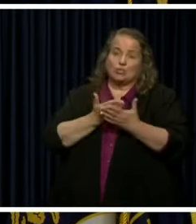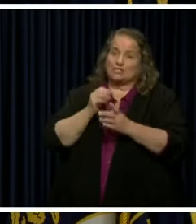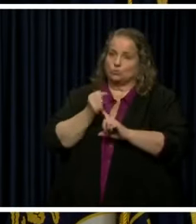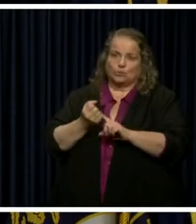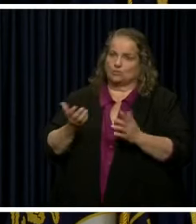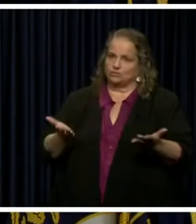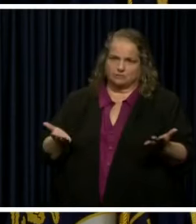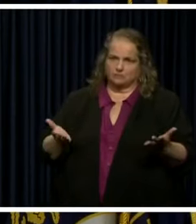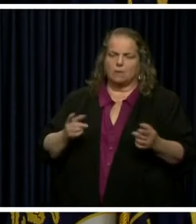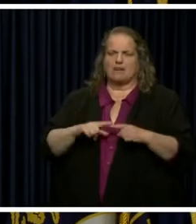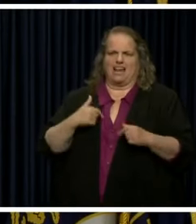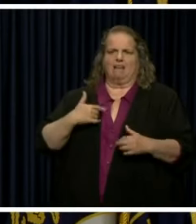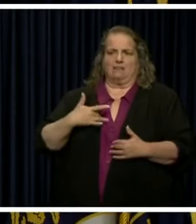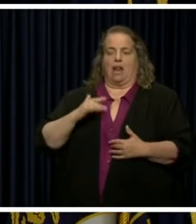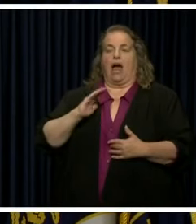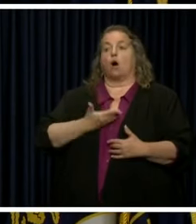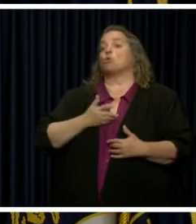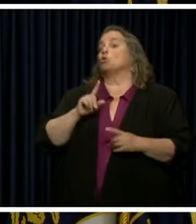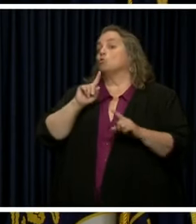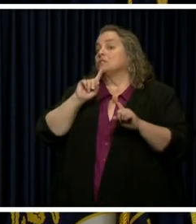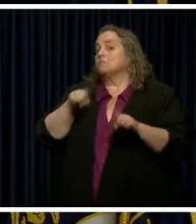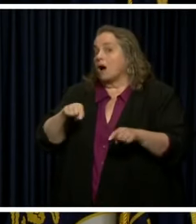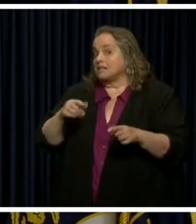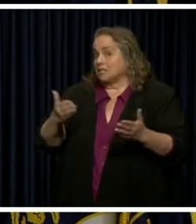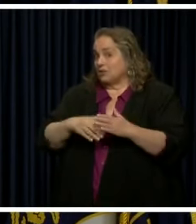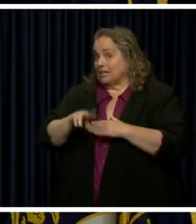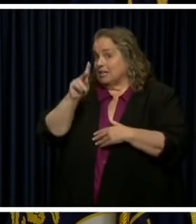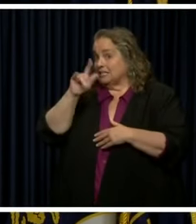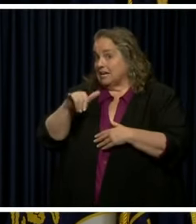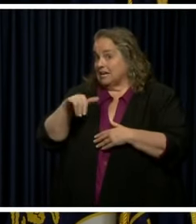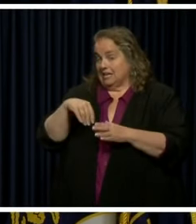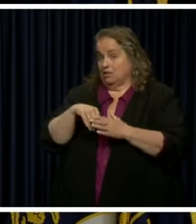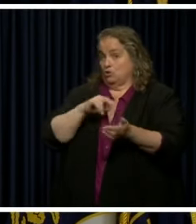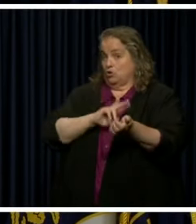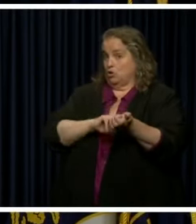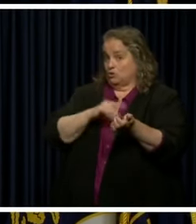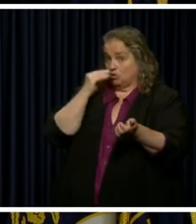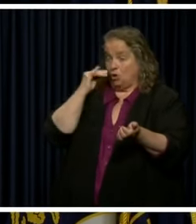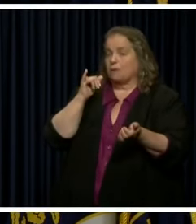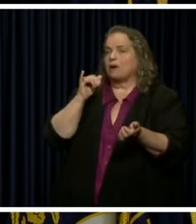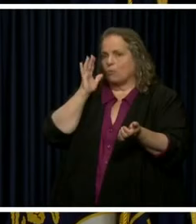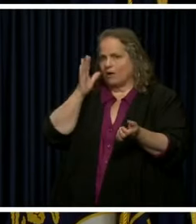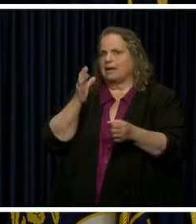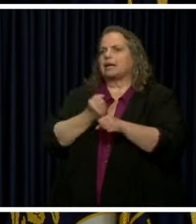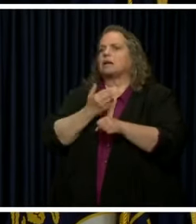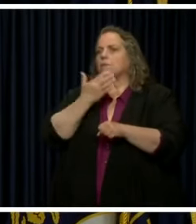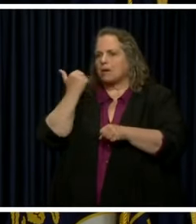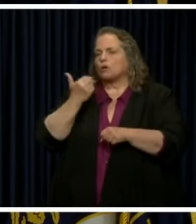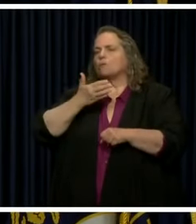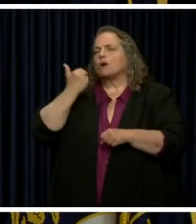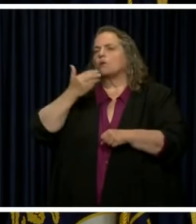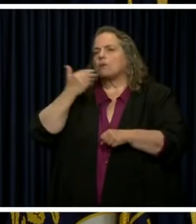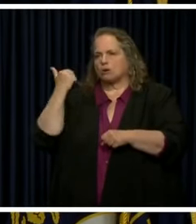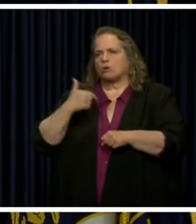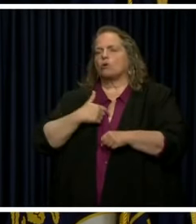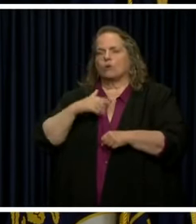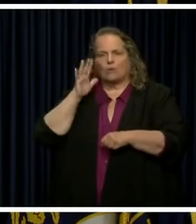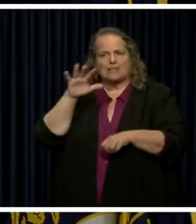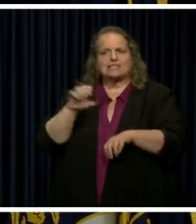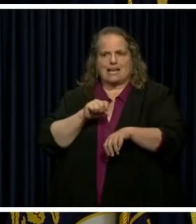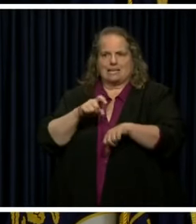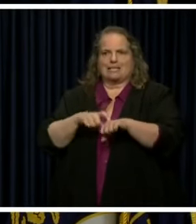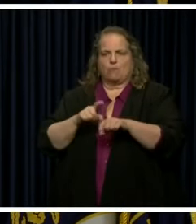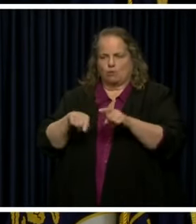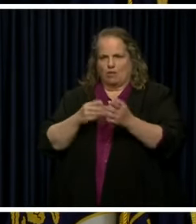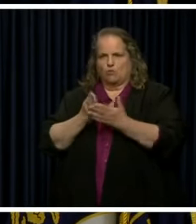of it. But I feel our response in these facilities is going to get better and better and better. It's going to take time to get